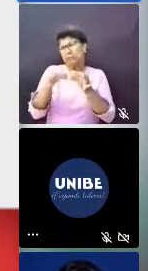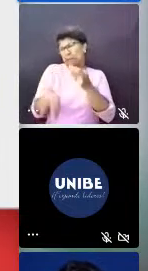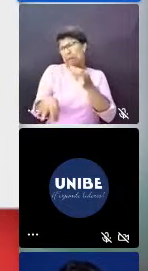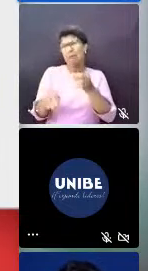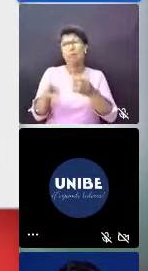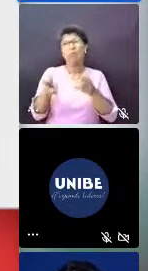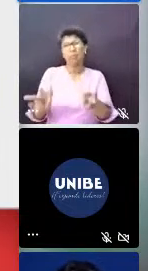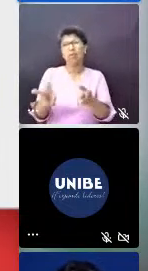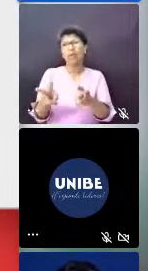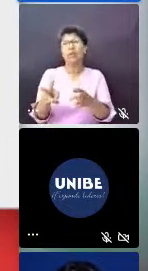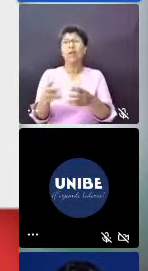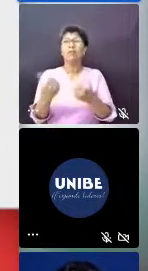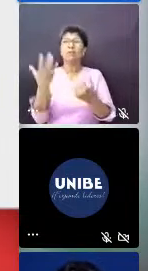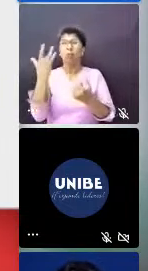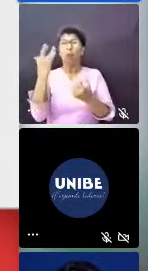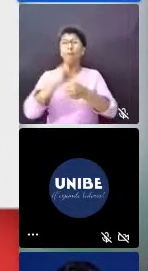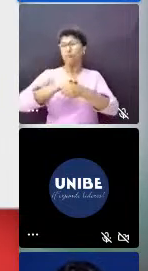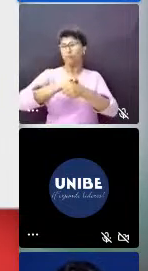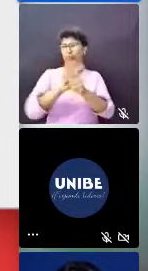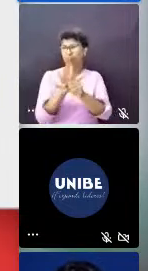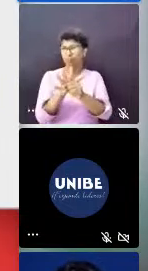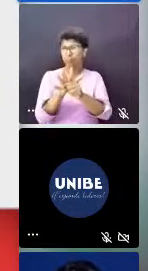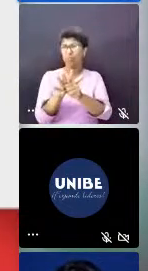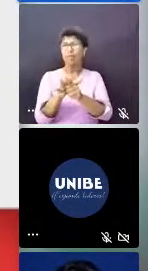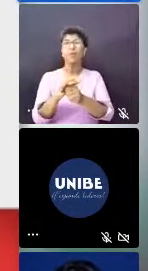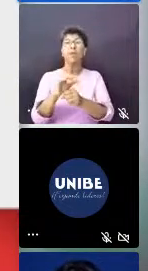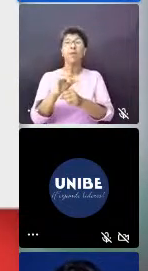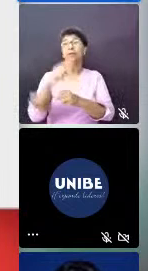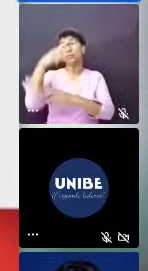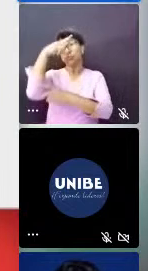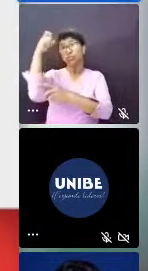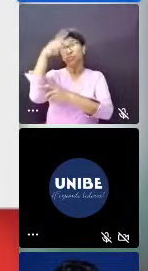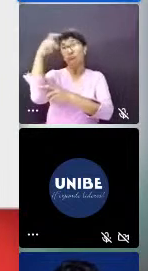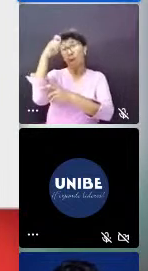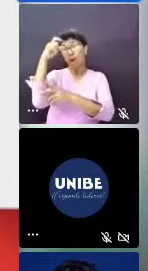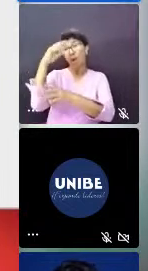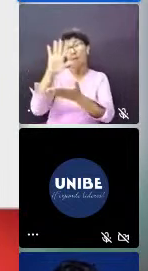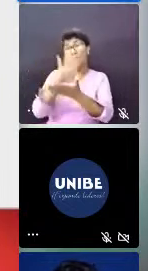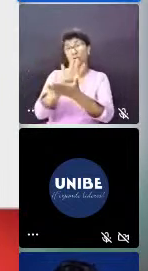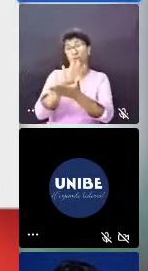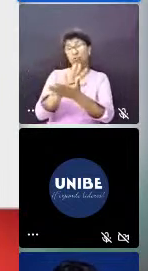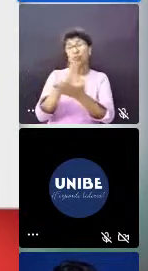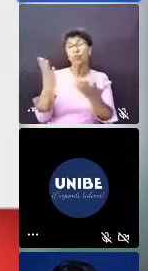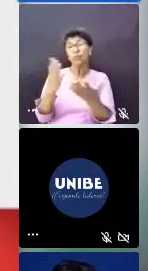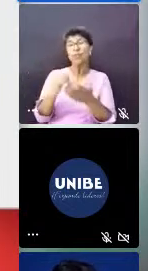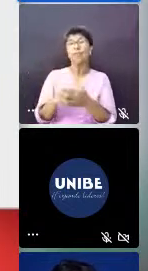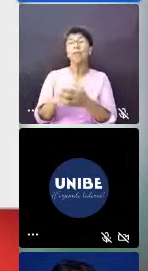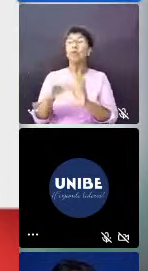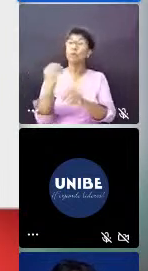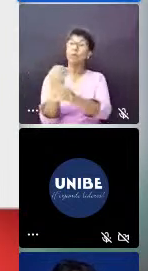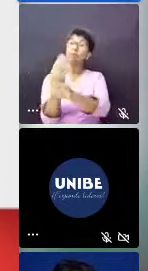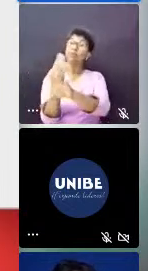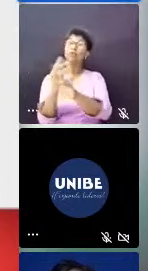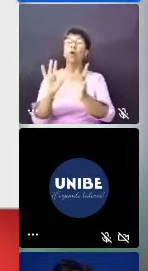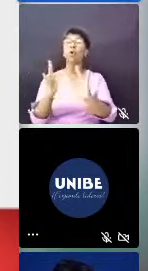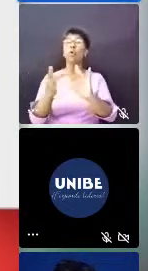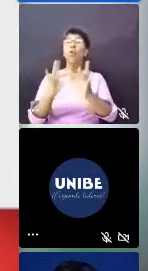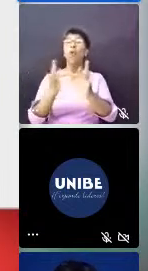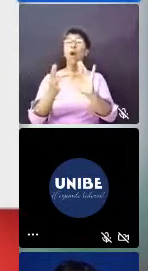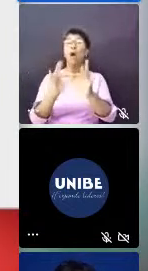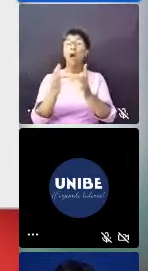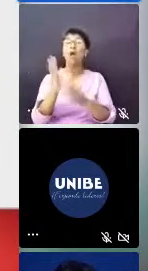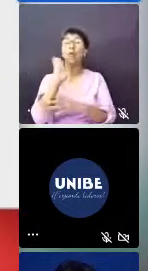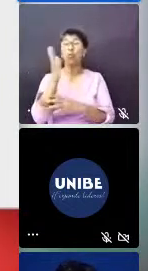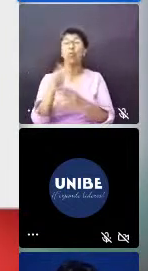due to the pandemic. Our summer school is going to take place only online, and therefore